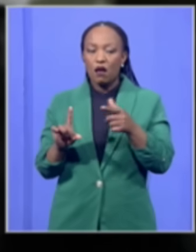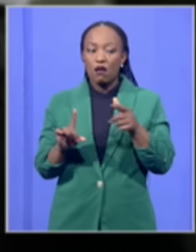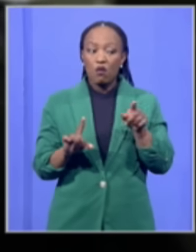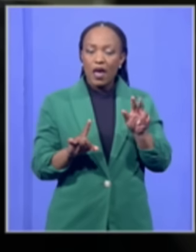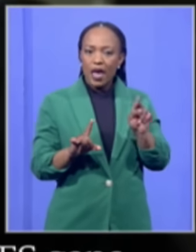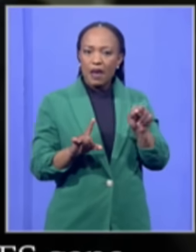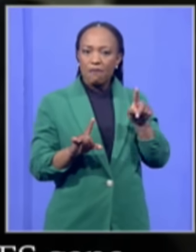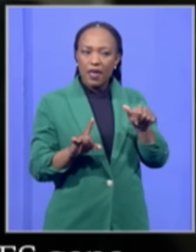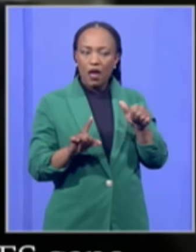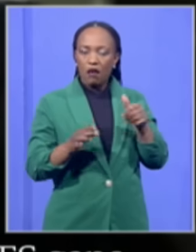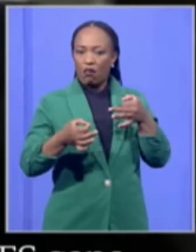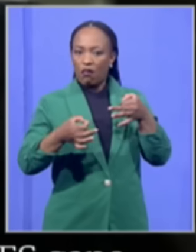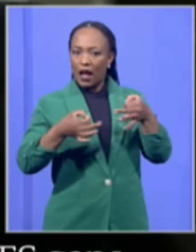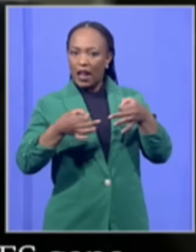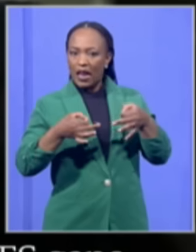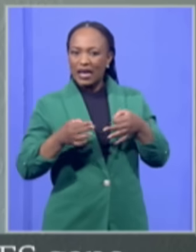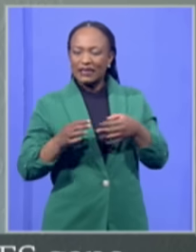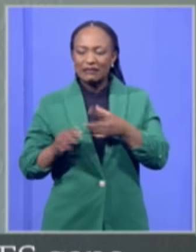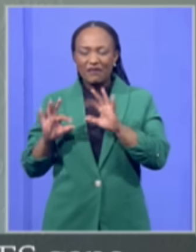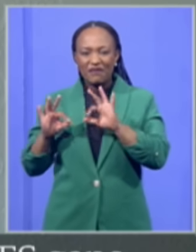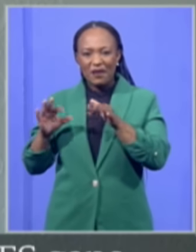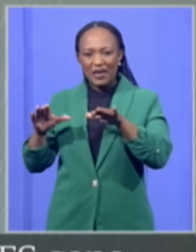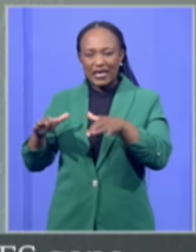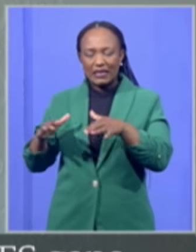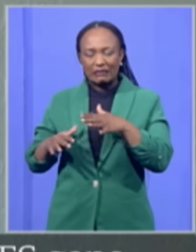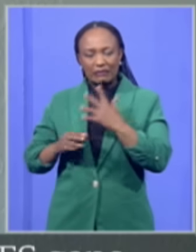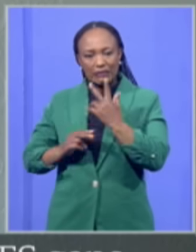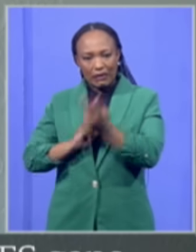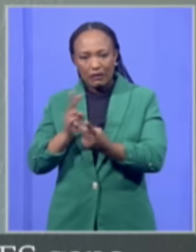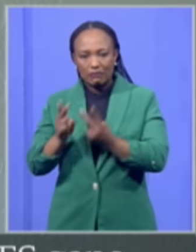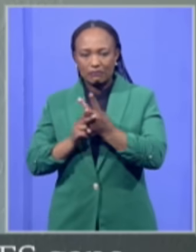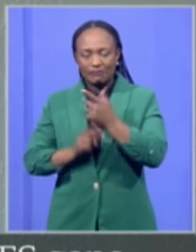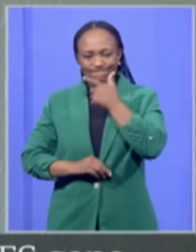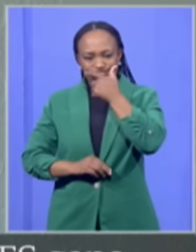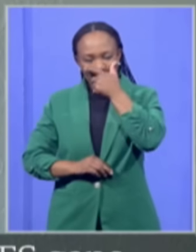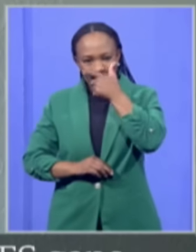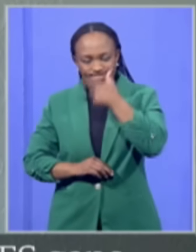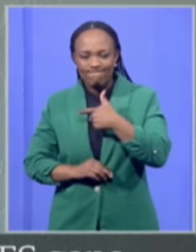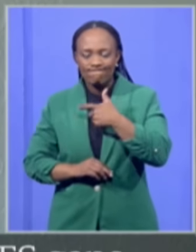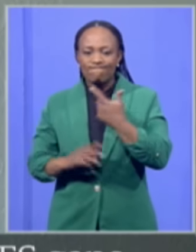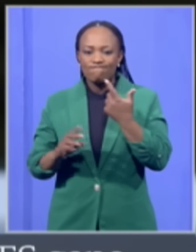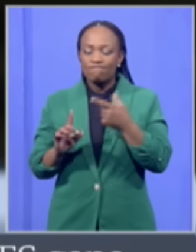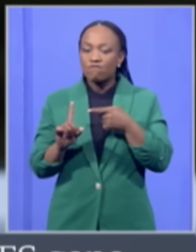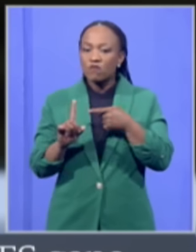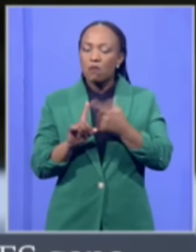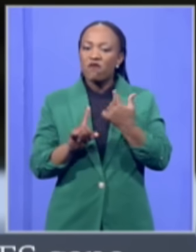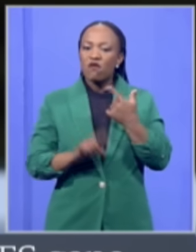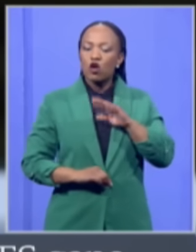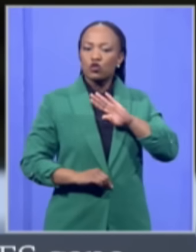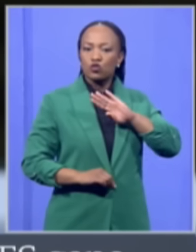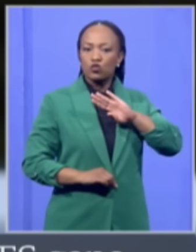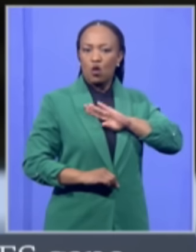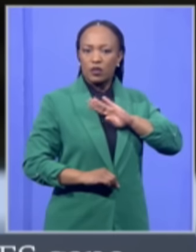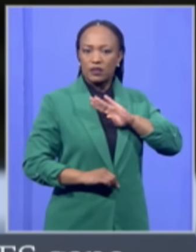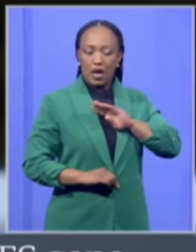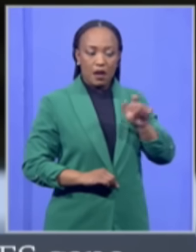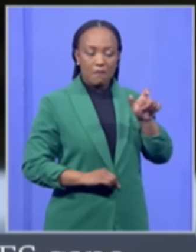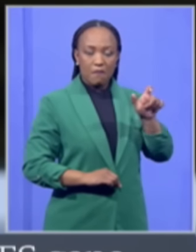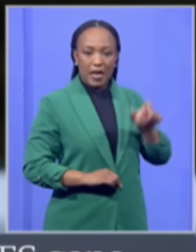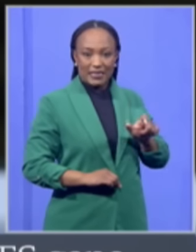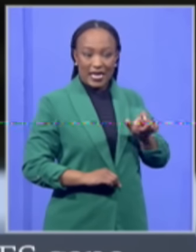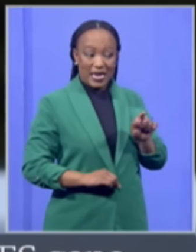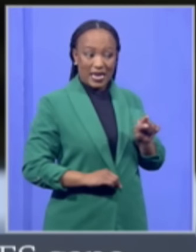letsatsi la ho thungwa ha hae. Ditlaleo di kuma ha a segai a ile a thungwa le hona ho bolawa ke lesole la sesole sa naha e leng